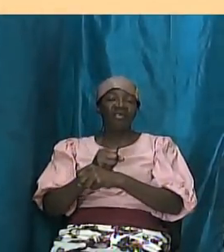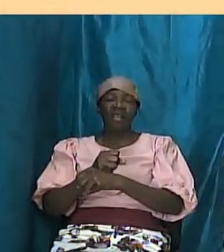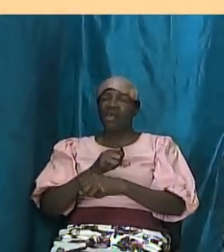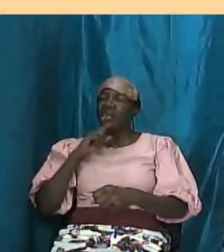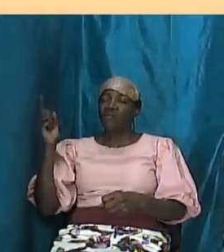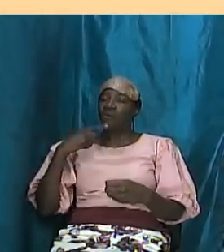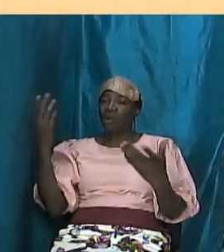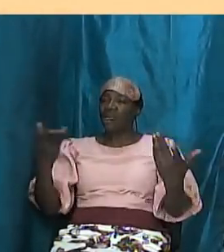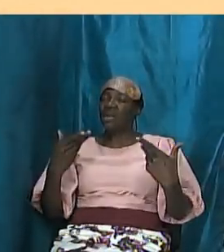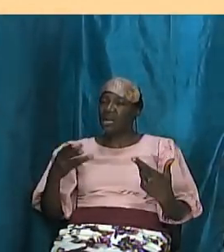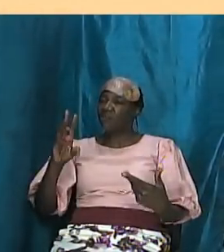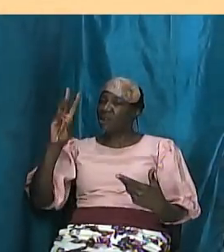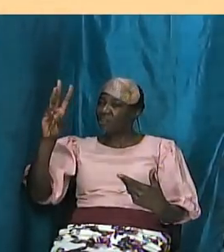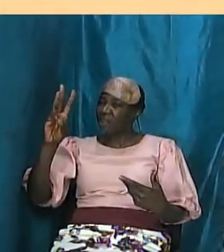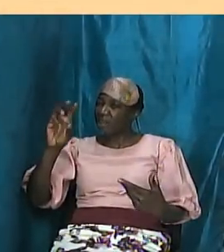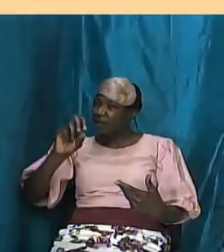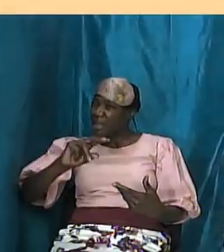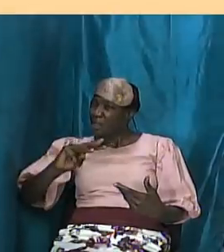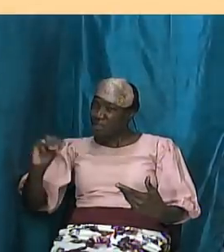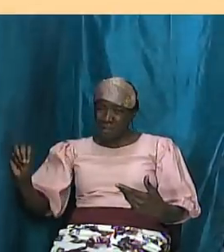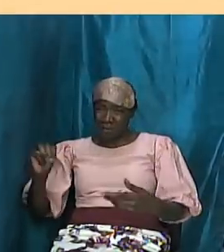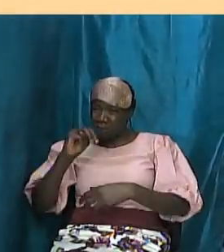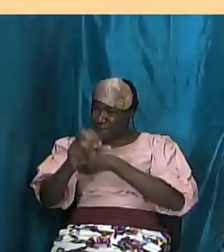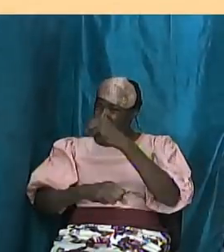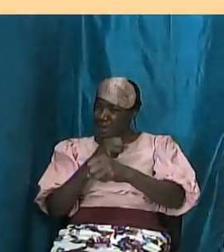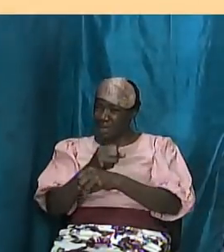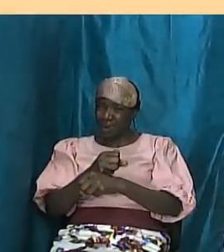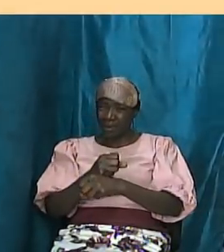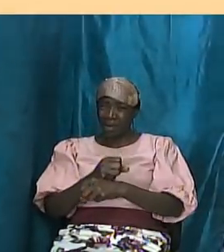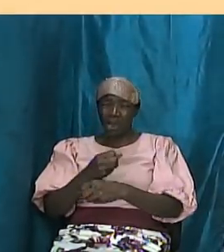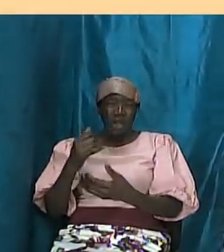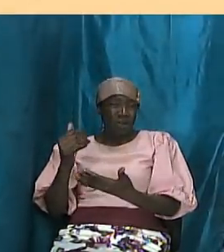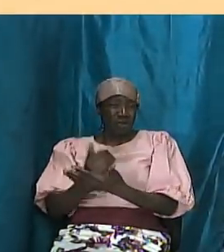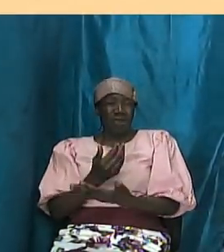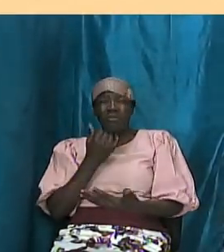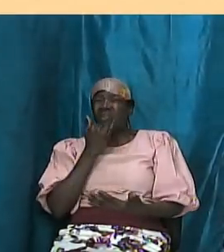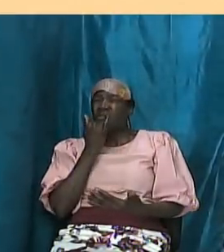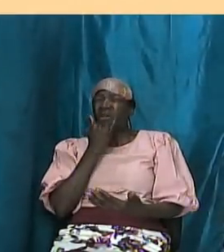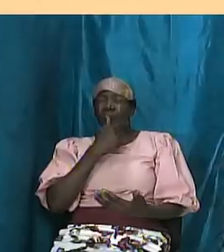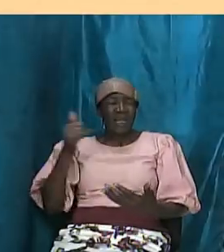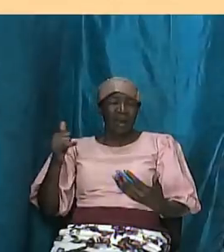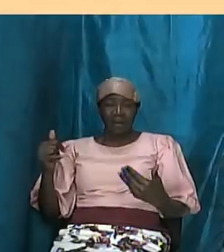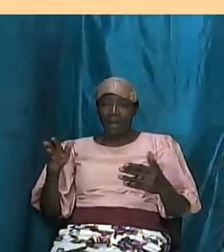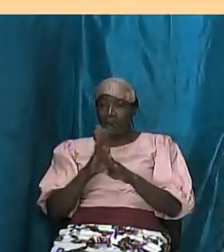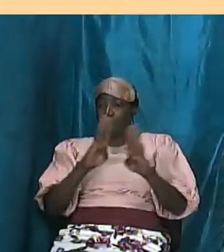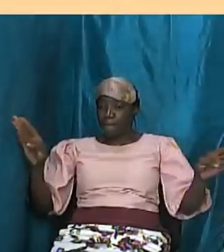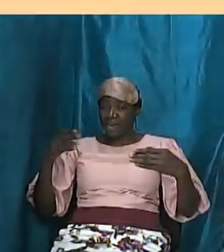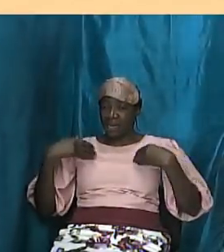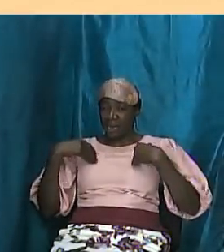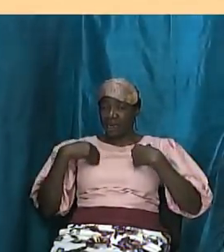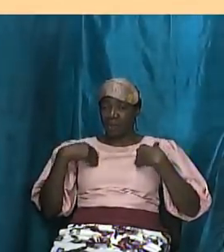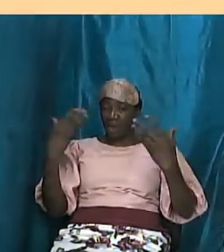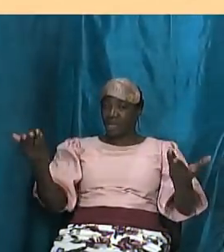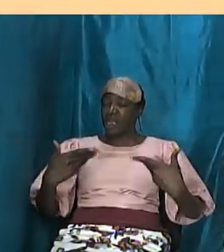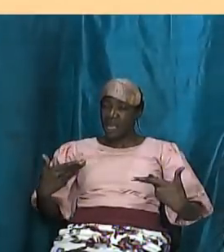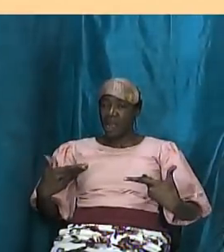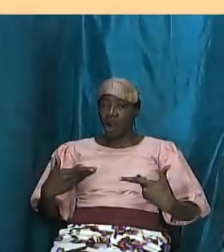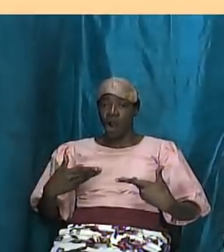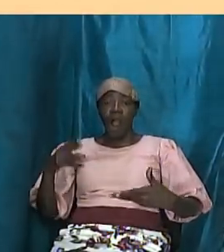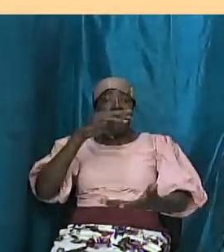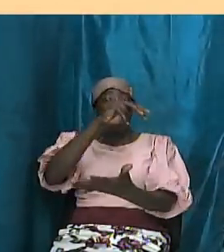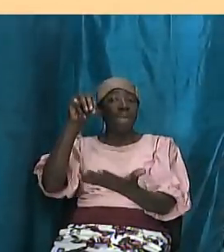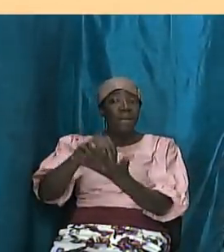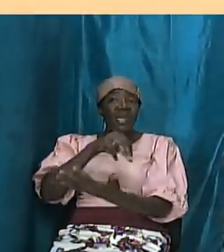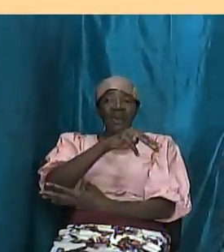means that something is wrong, because the dinosaurs were here millions and millions of years ago. How do you